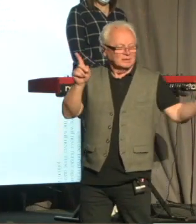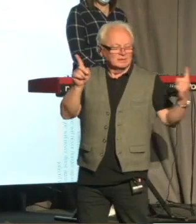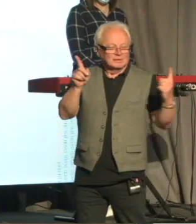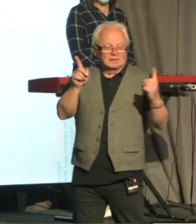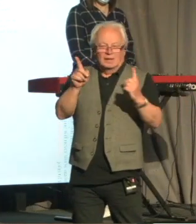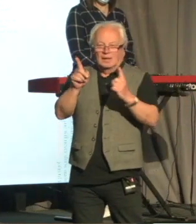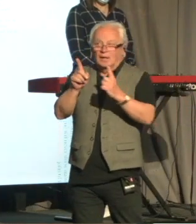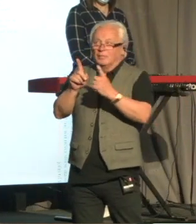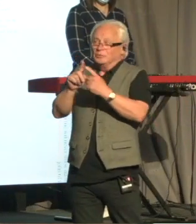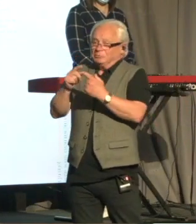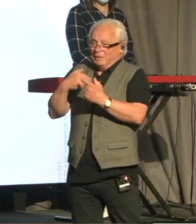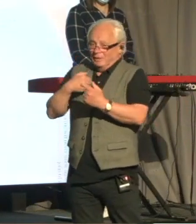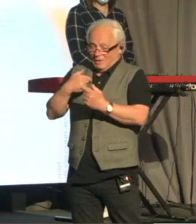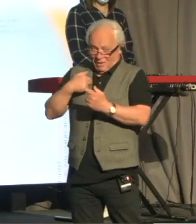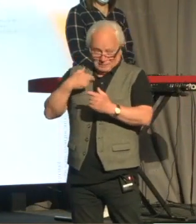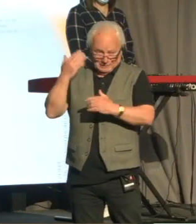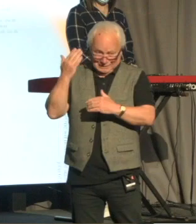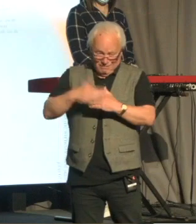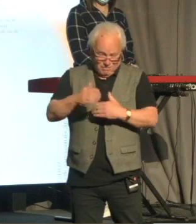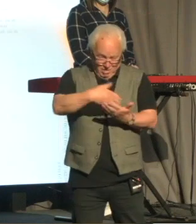never turn away.